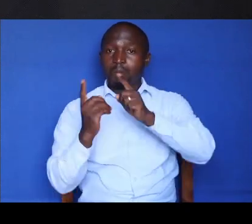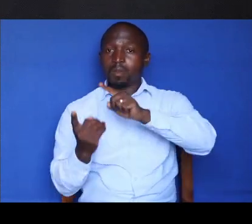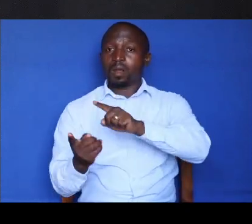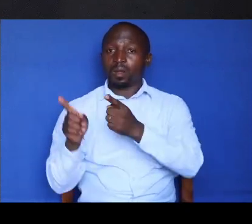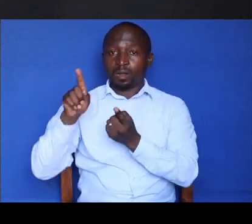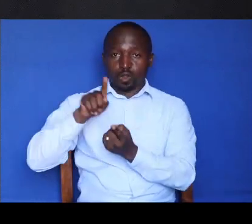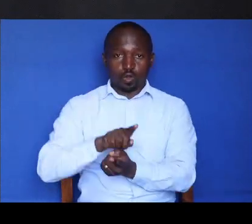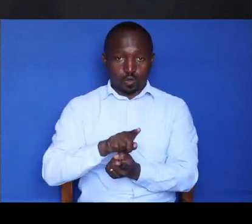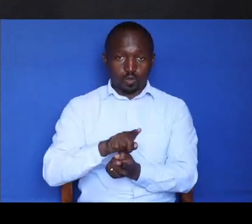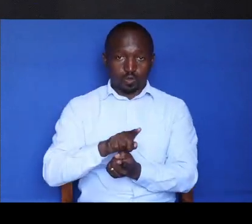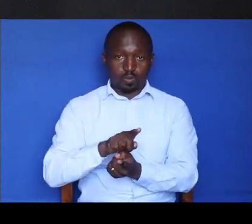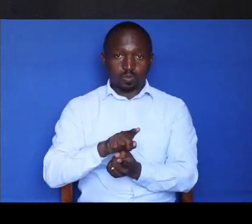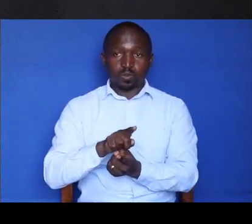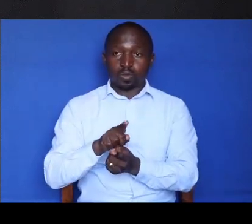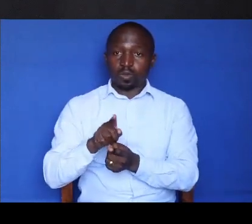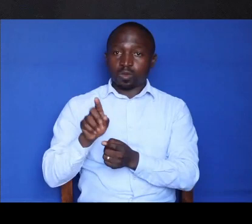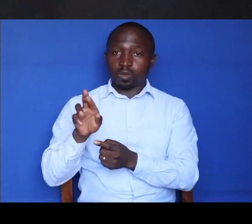rejuvenation.